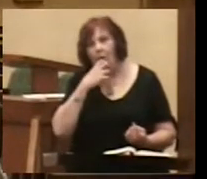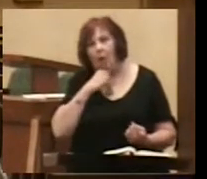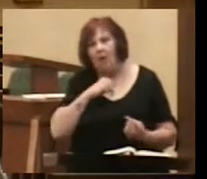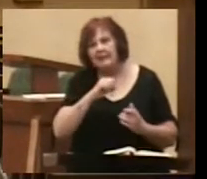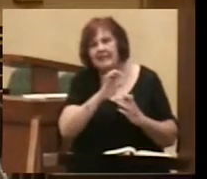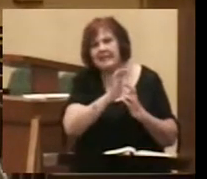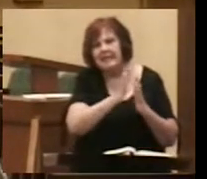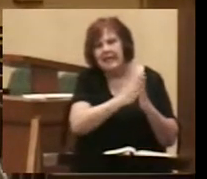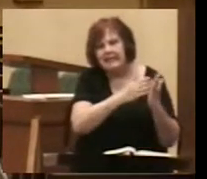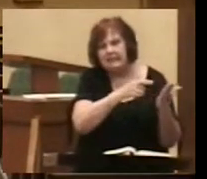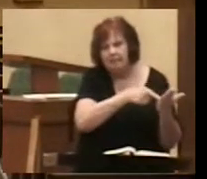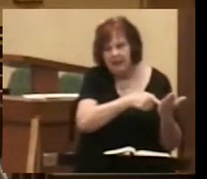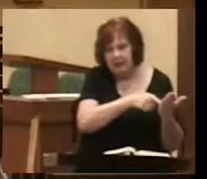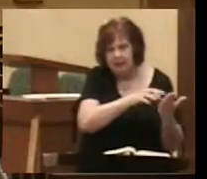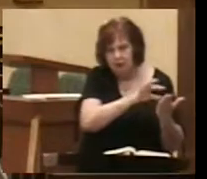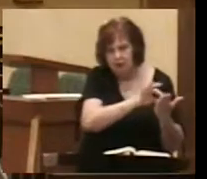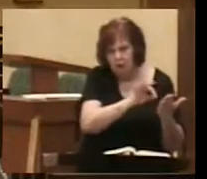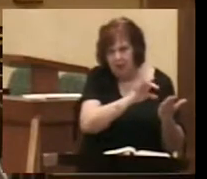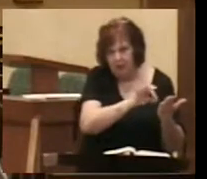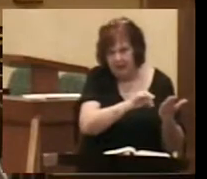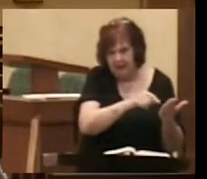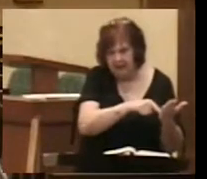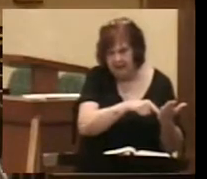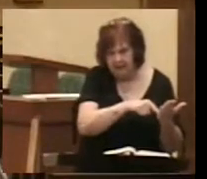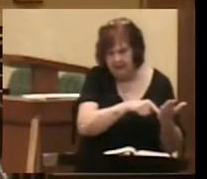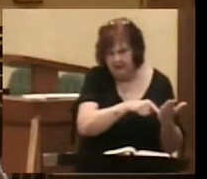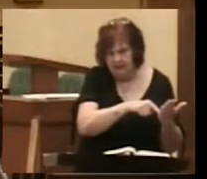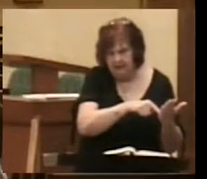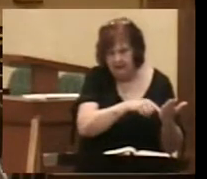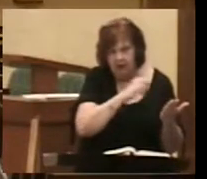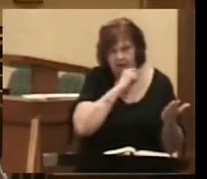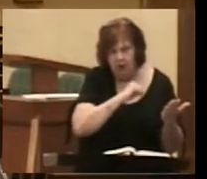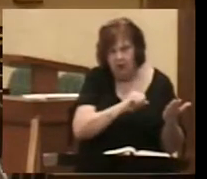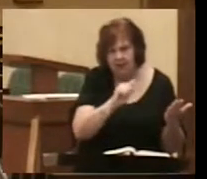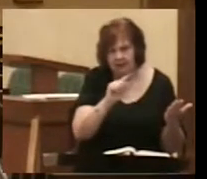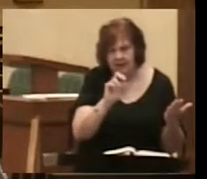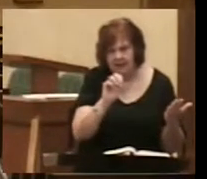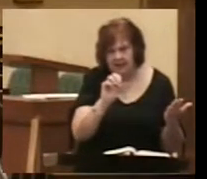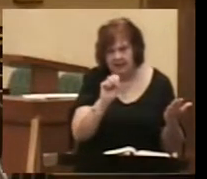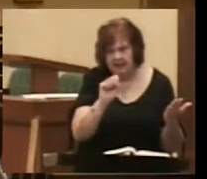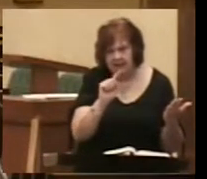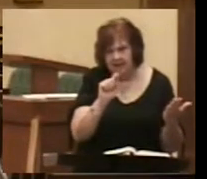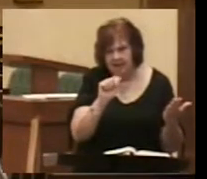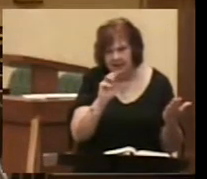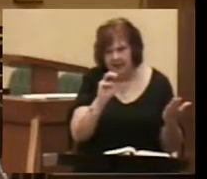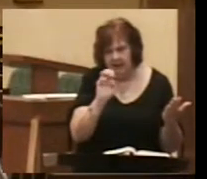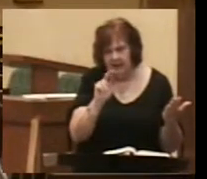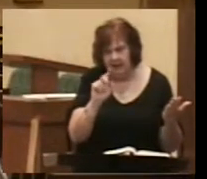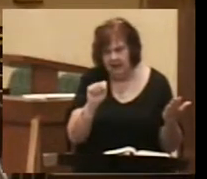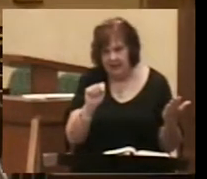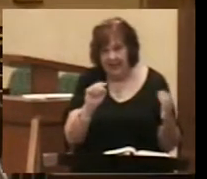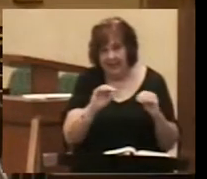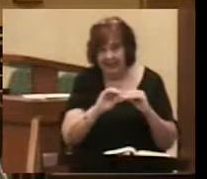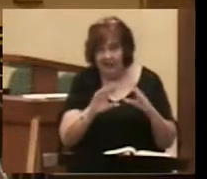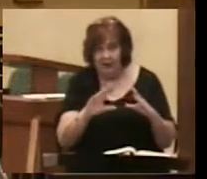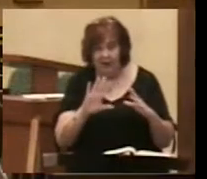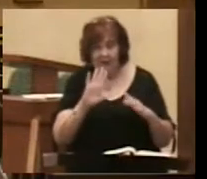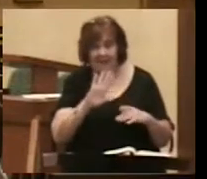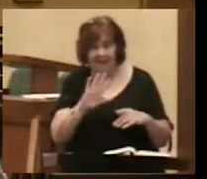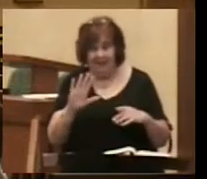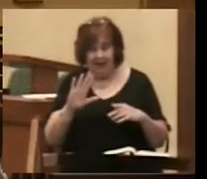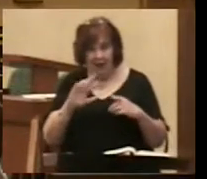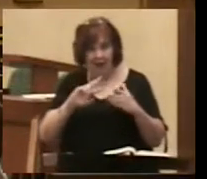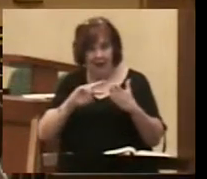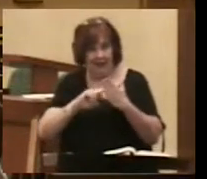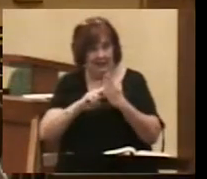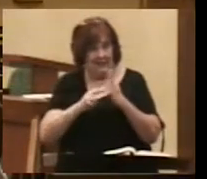Testament stories. It is clear from the mission statement of Sight and Sound Theaters, it is their intention